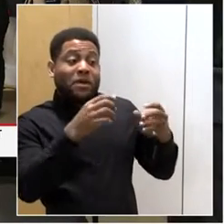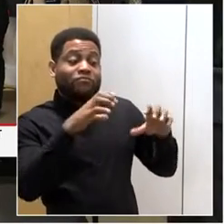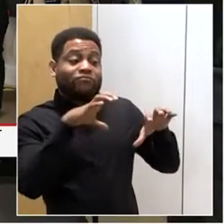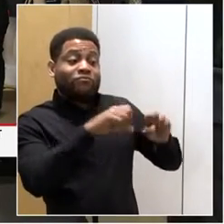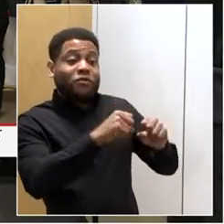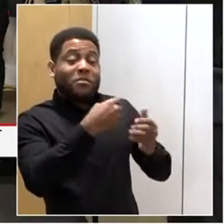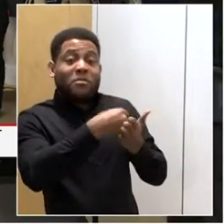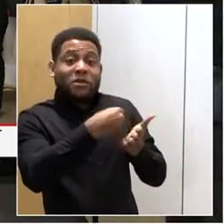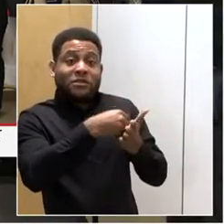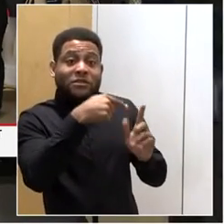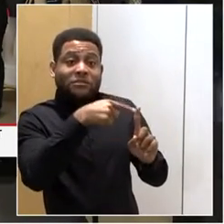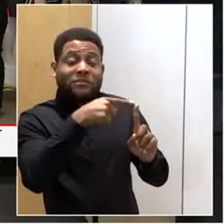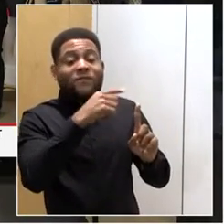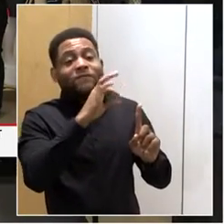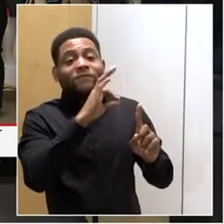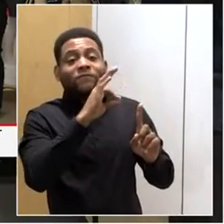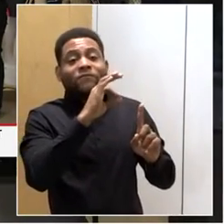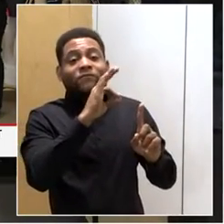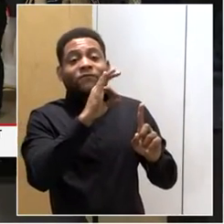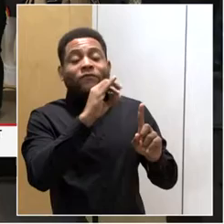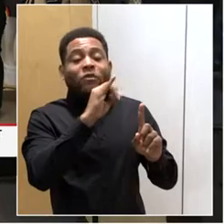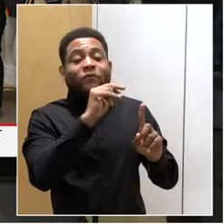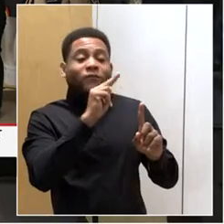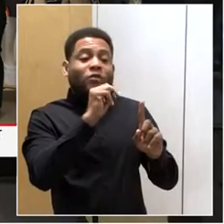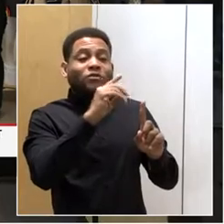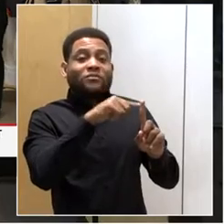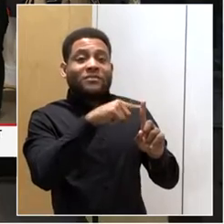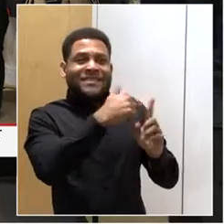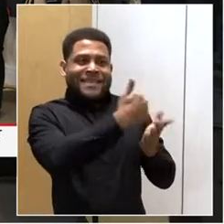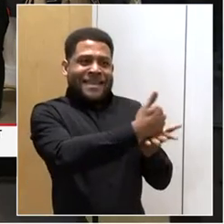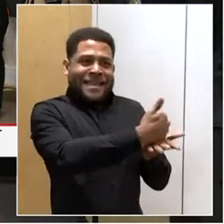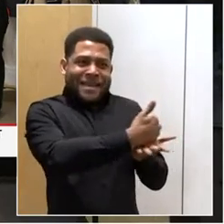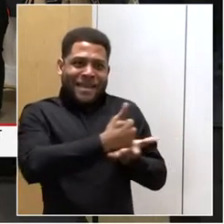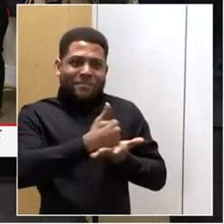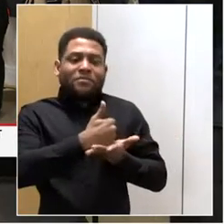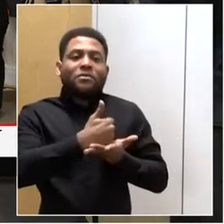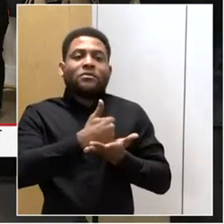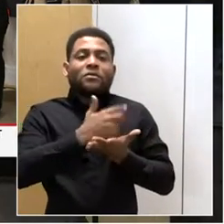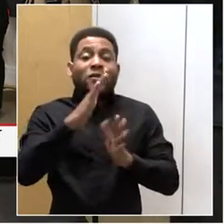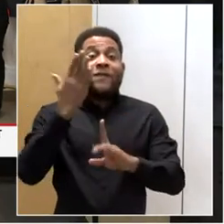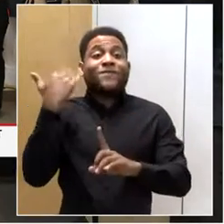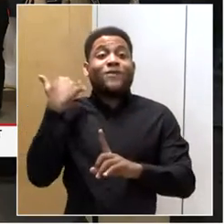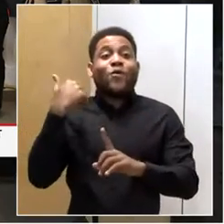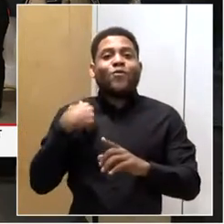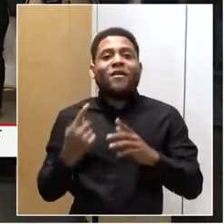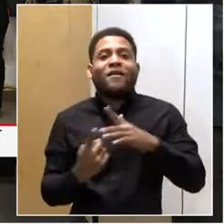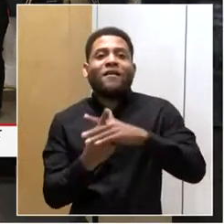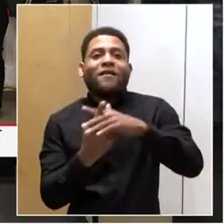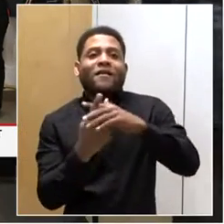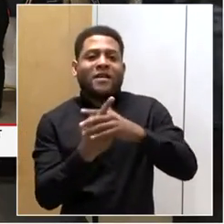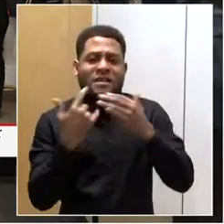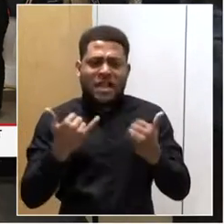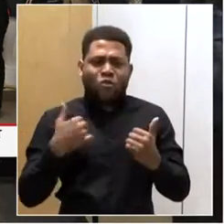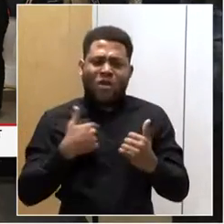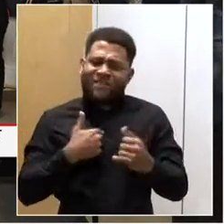pop-up to a flagship brick and mortar and establishing a permanent foundation in the Cleveland Park neighborhood.